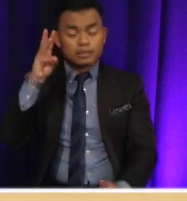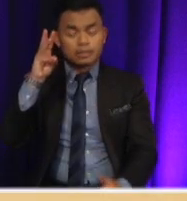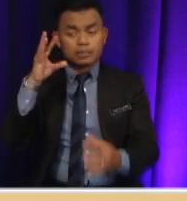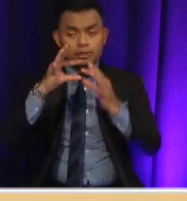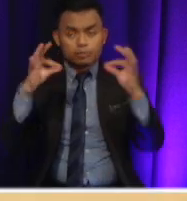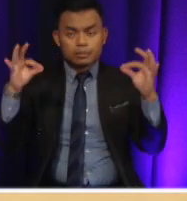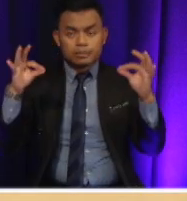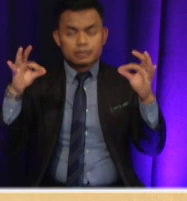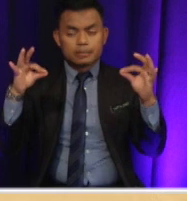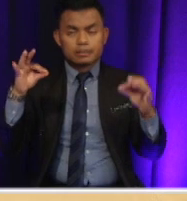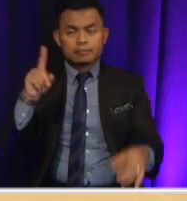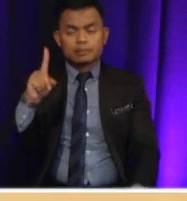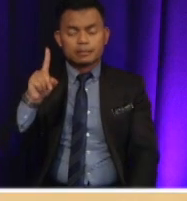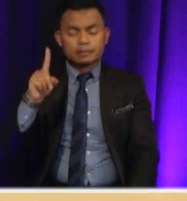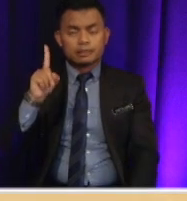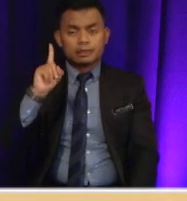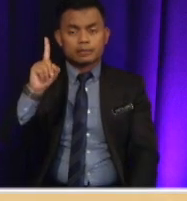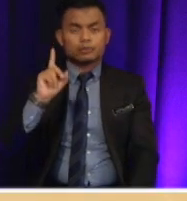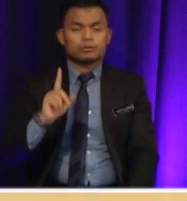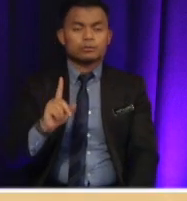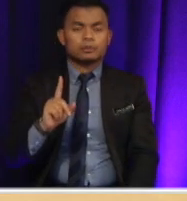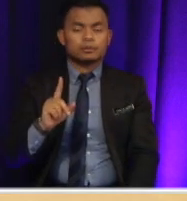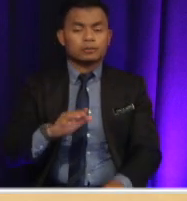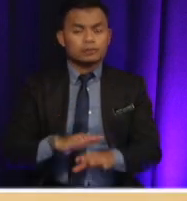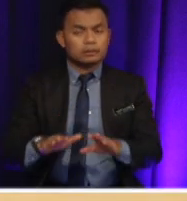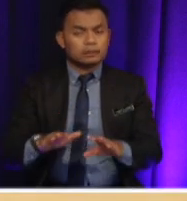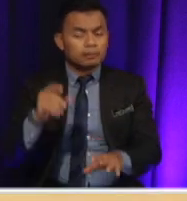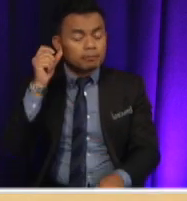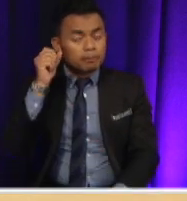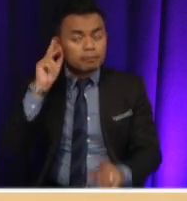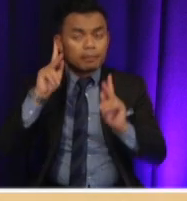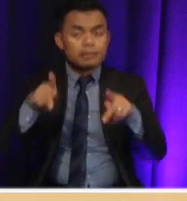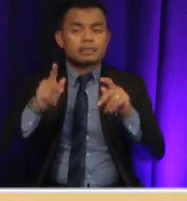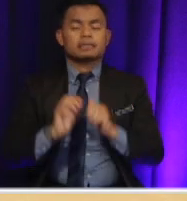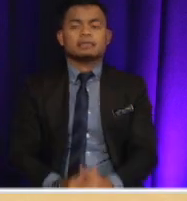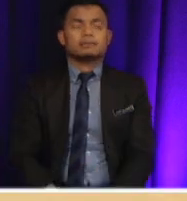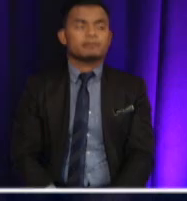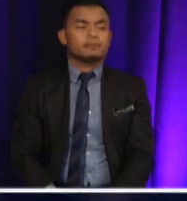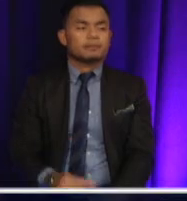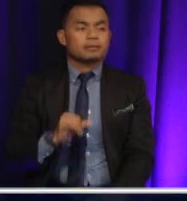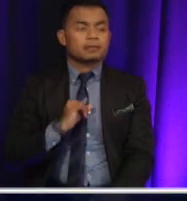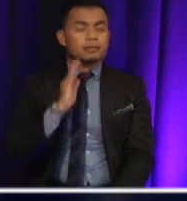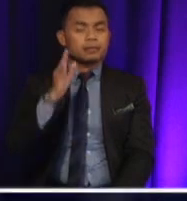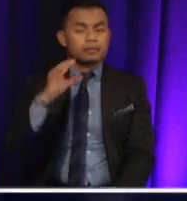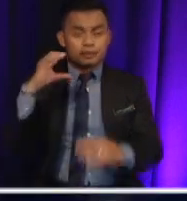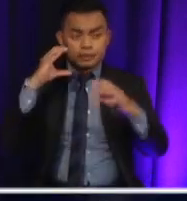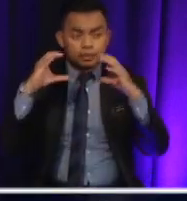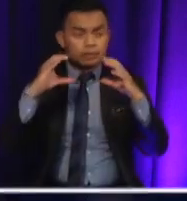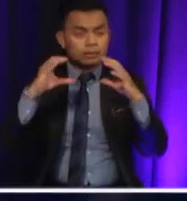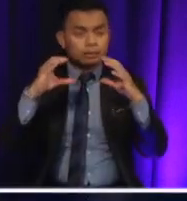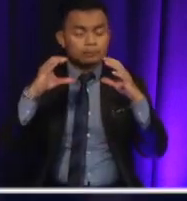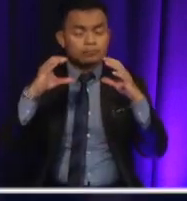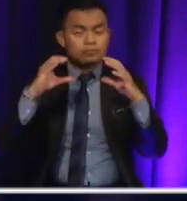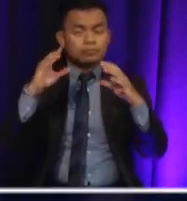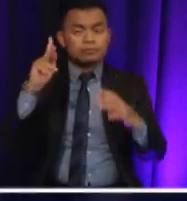one or which few you are not really sure of? I would say carburetor.